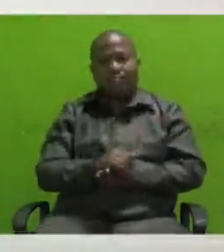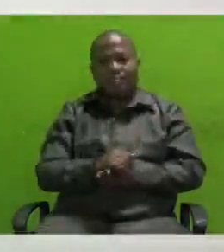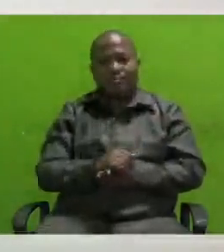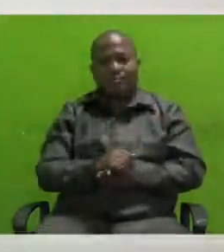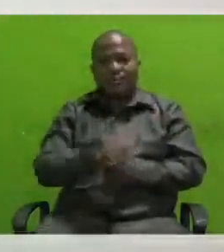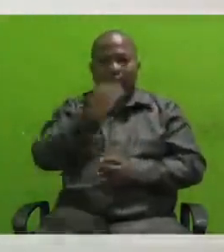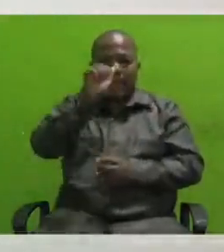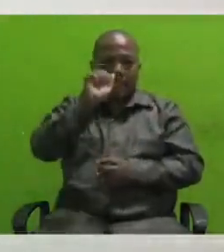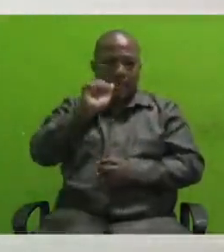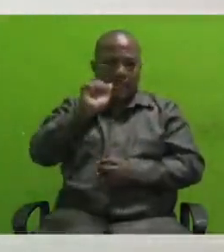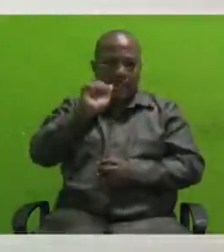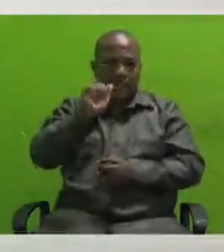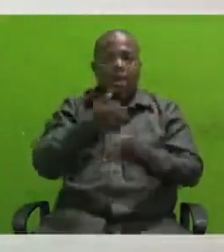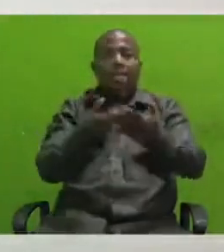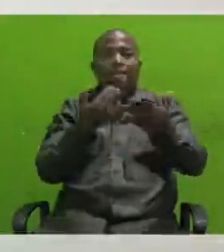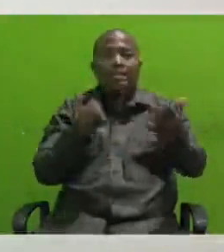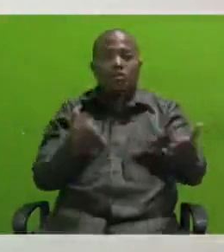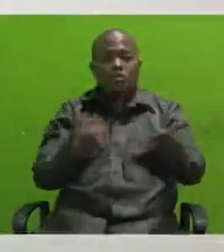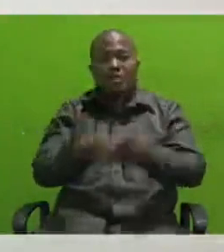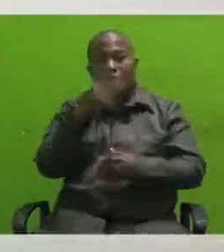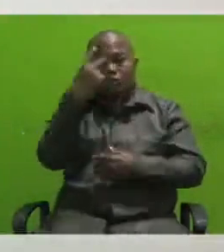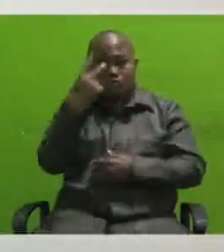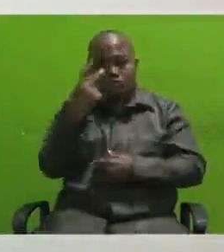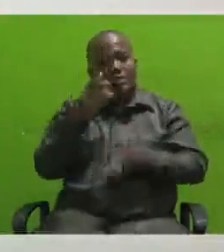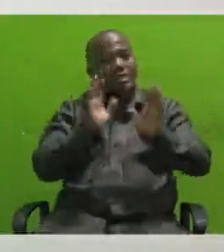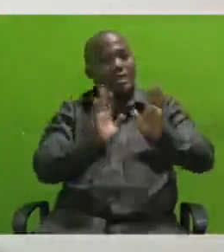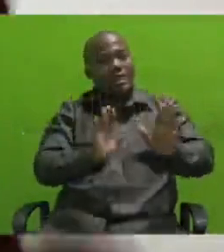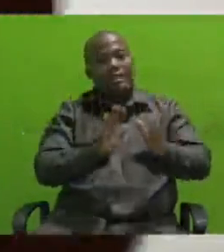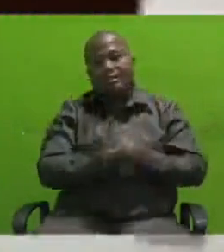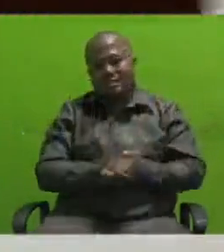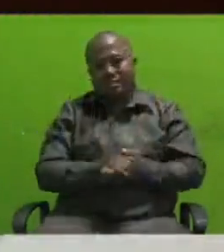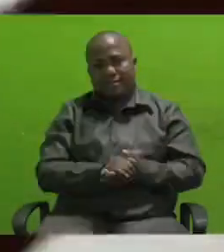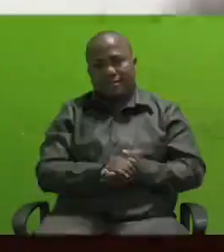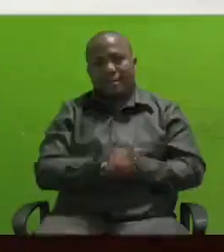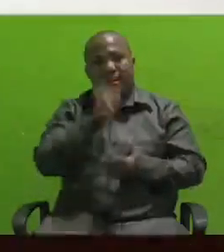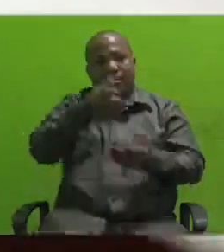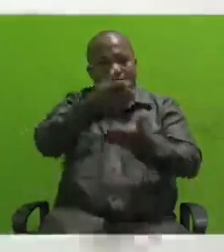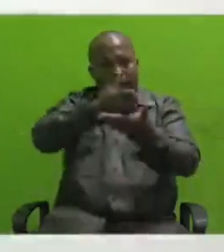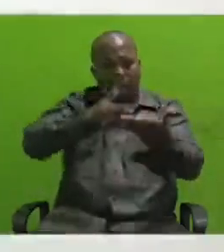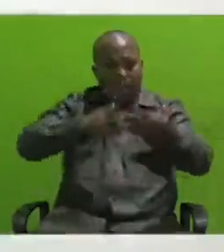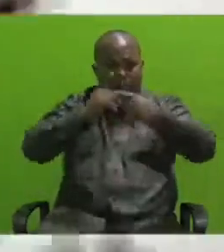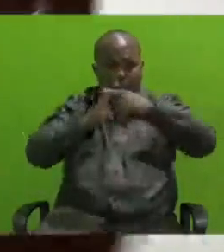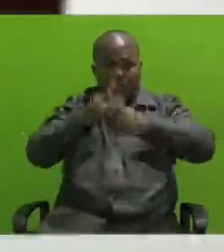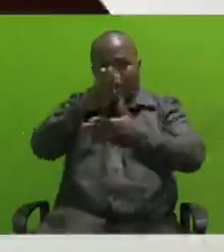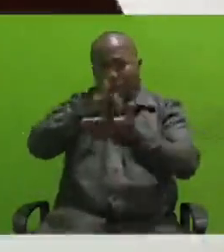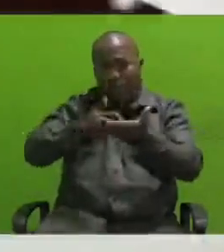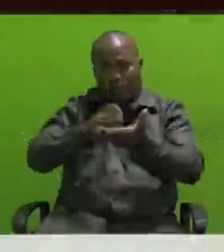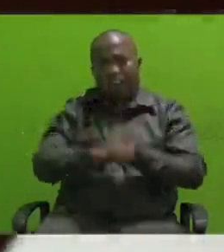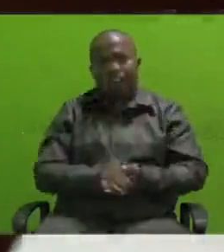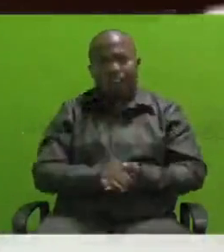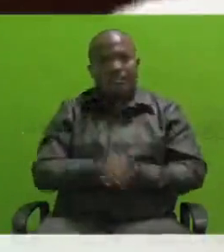a, because 2 and 2 is already gone, because a half plus a half is 1. So